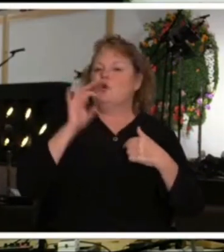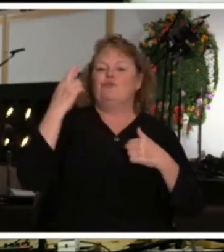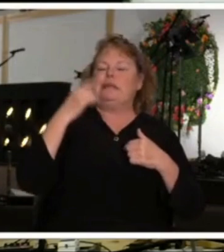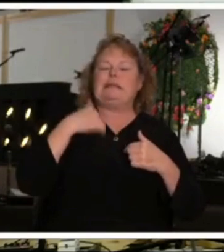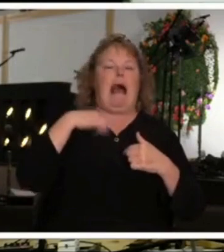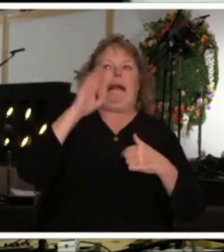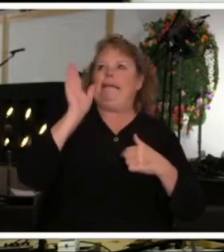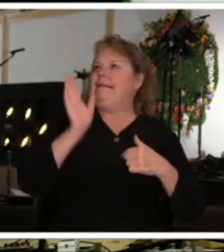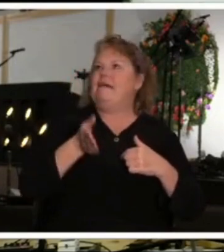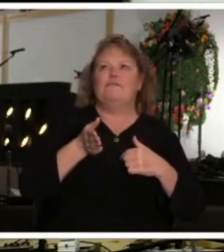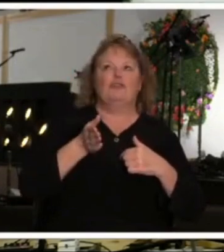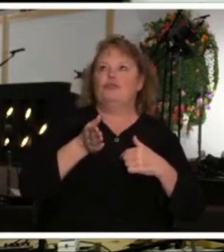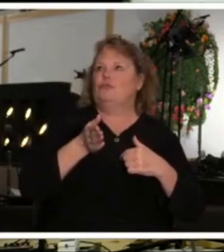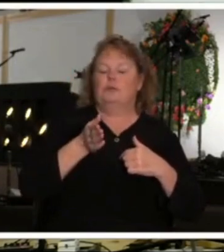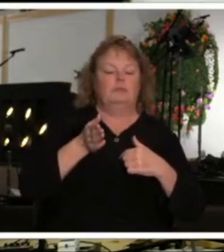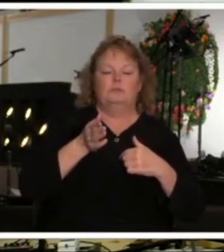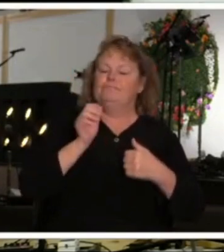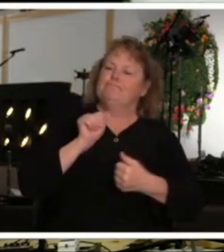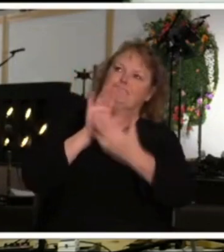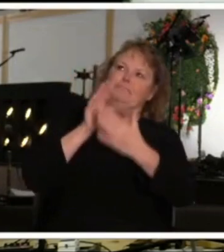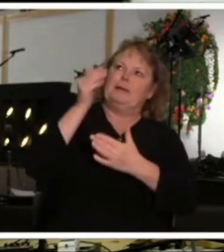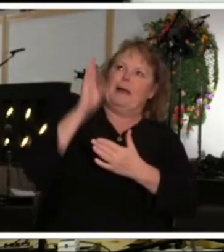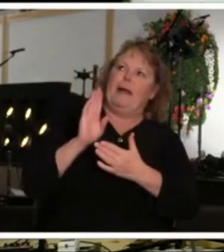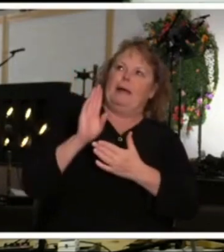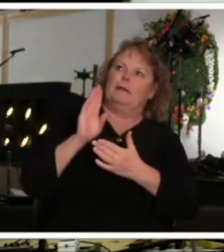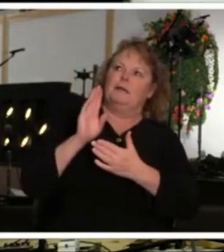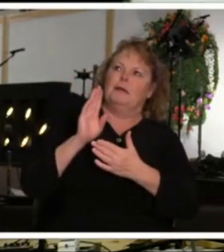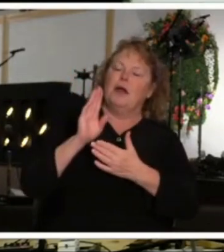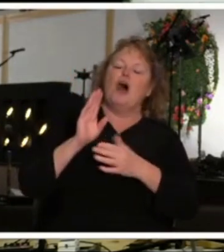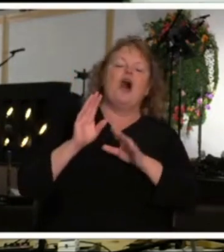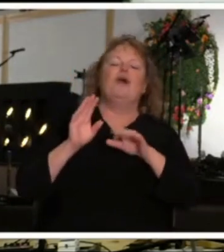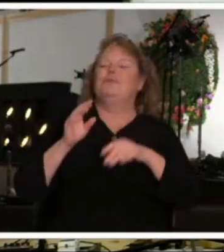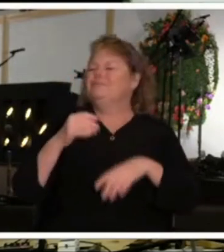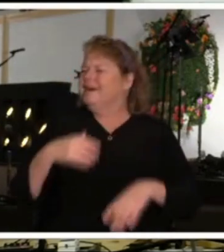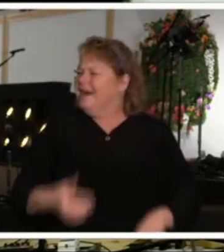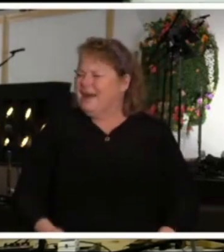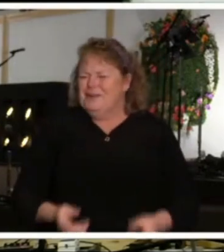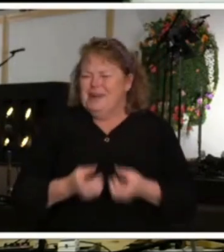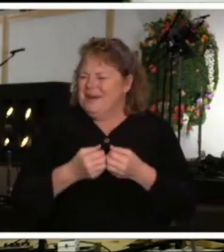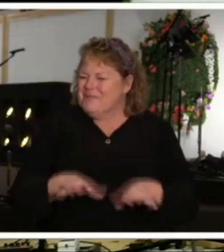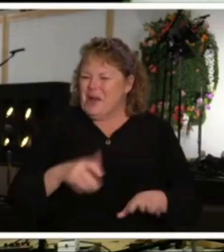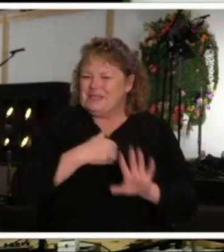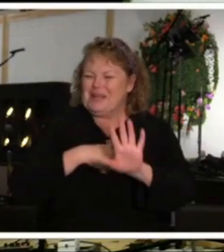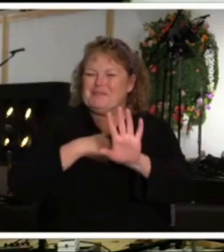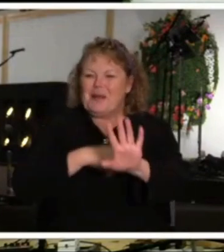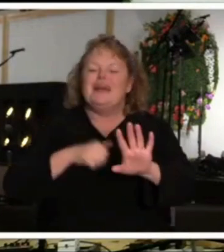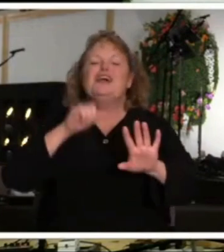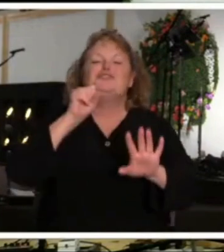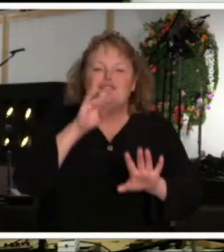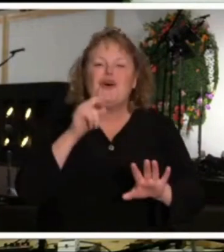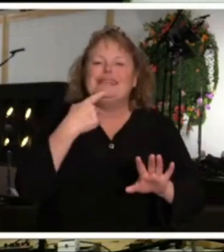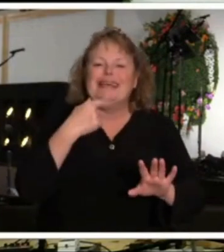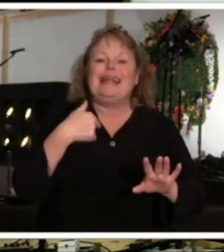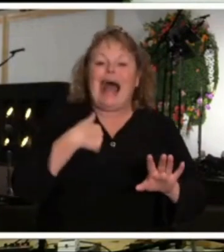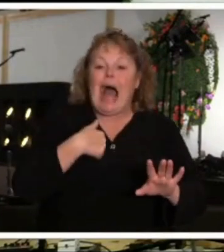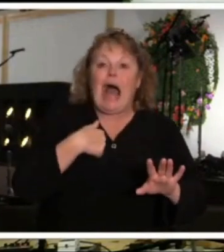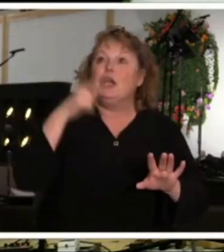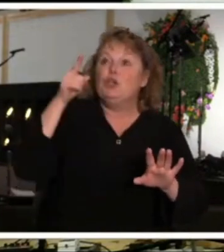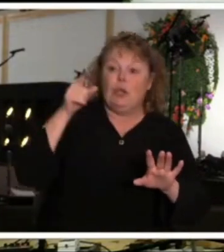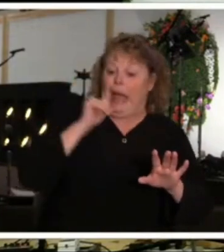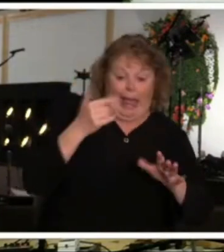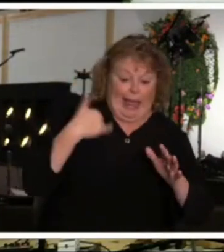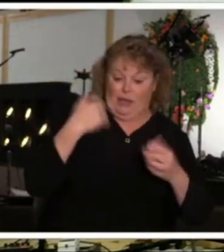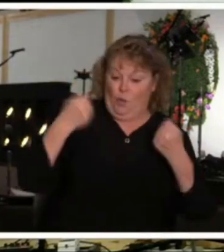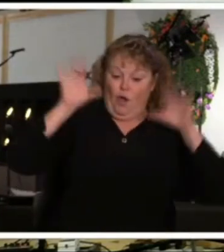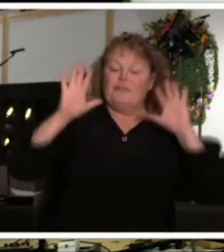So I forced myself and offered the burnt offering. And Samuel said to Saul, you have done foolishly. You have not kept the command of the